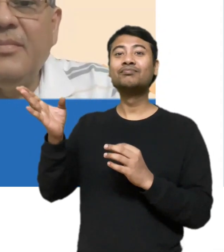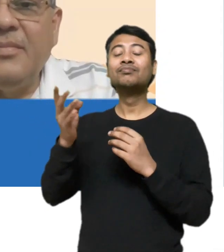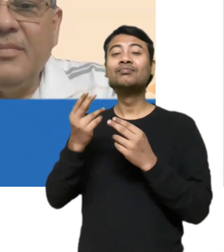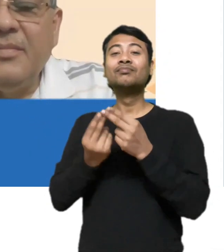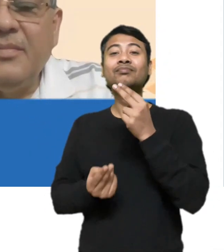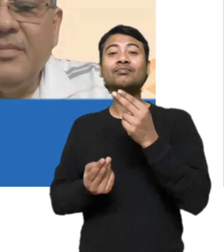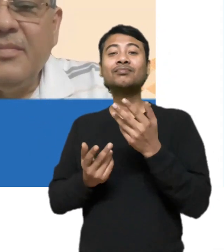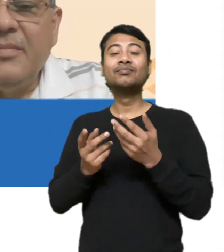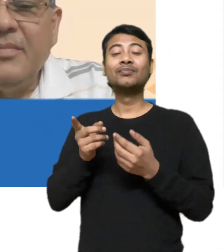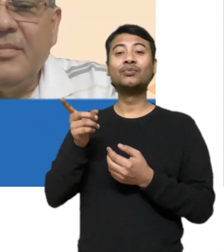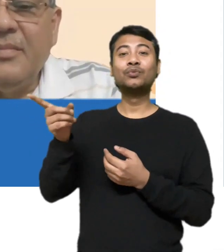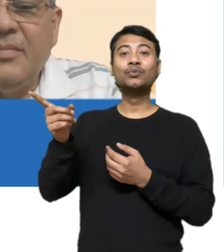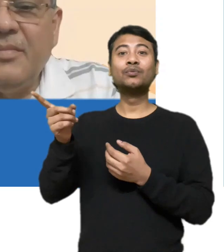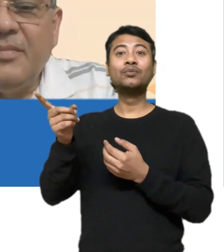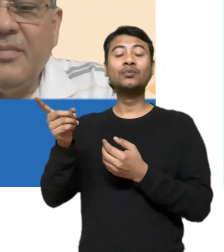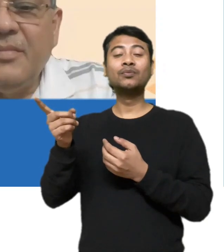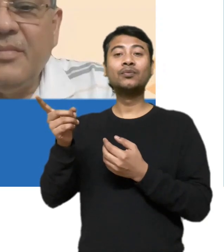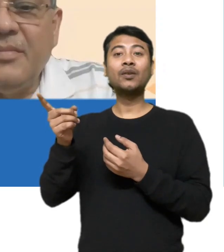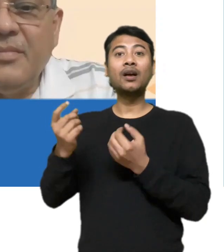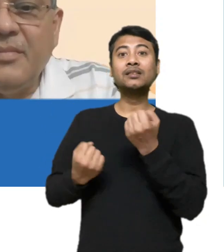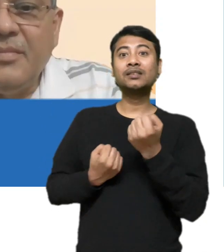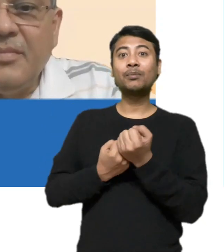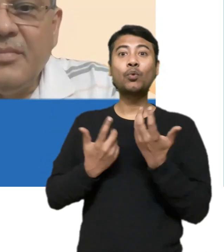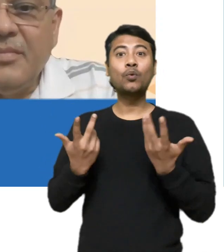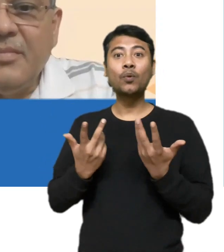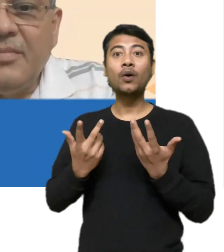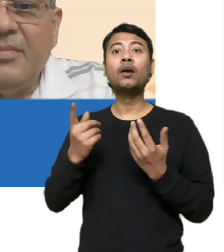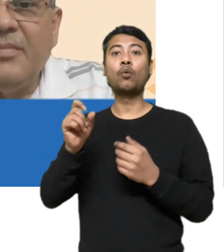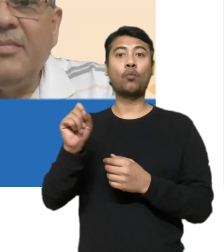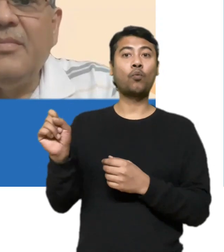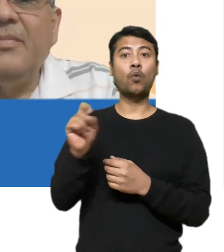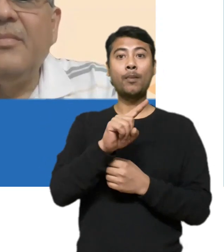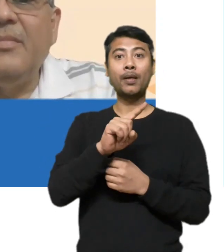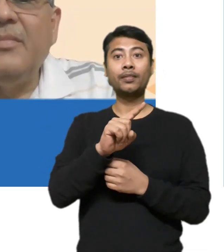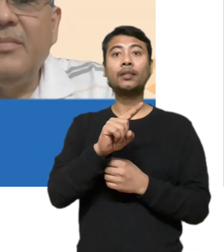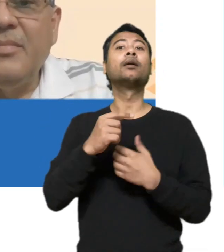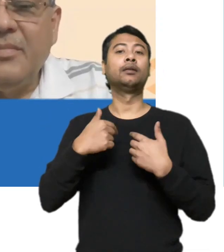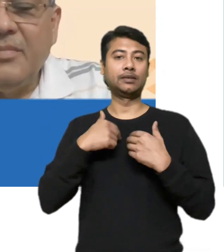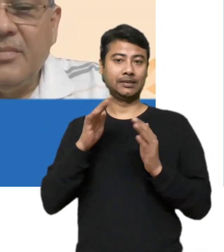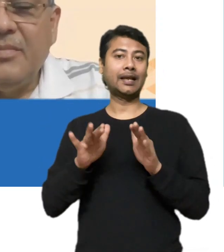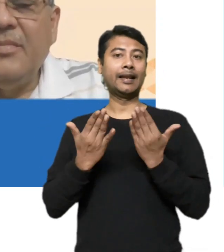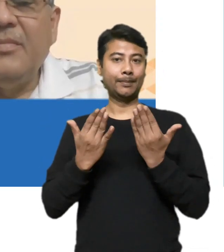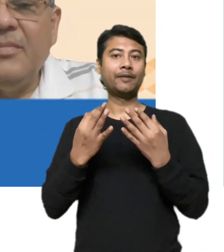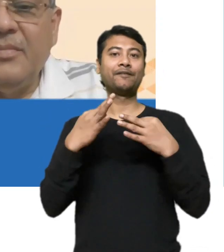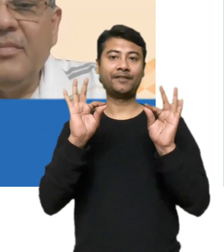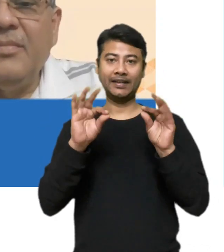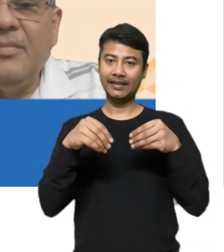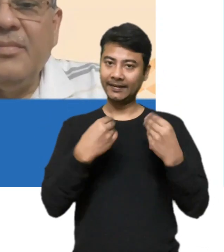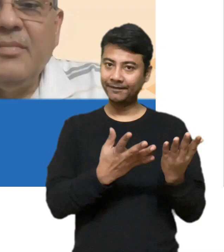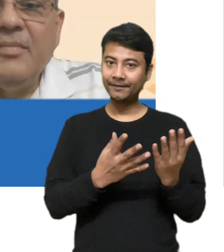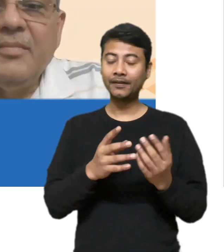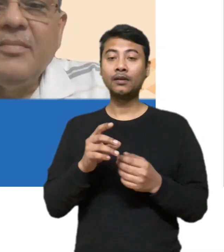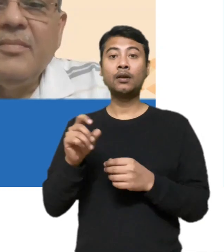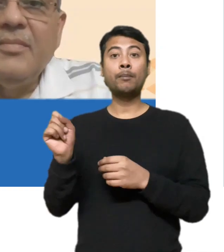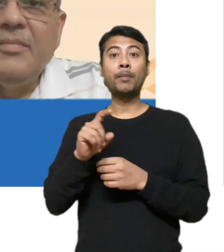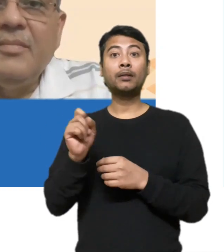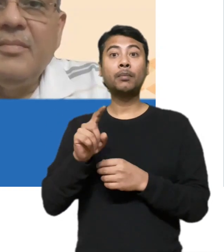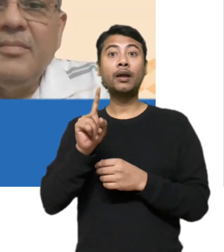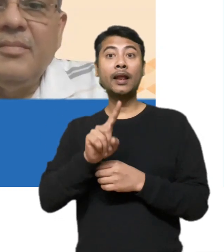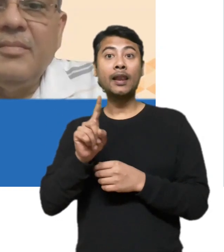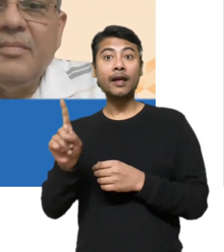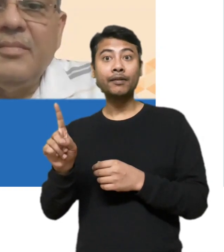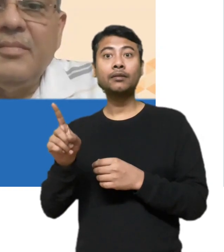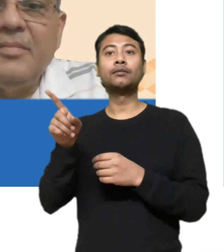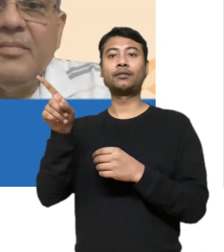give you unlimited calls, but then VOSAP will support you for the rest of the year. And we believe that